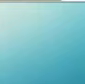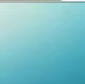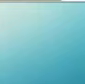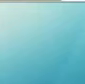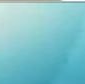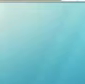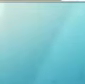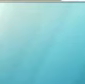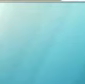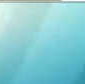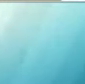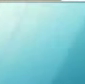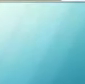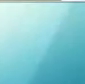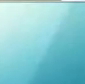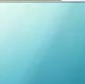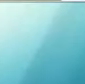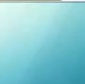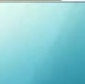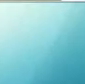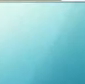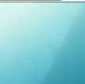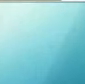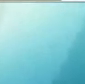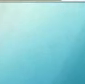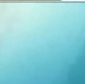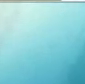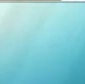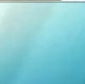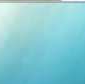couple of images there in Kolkata, the embassy